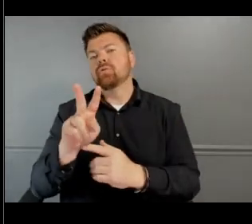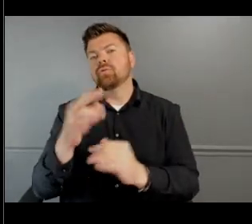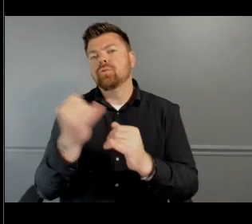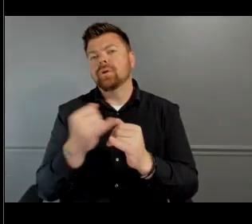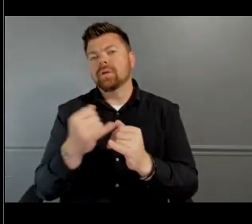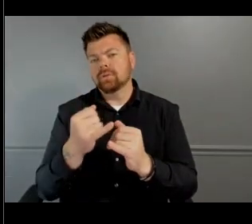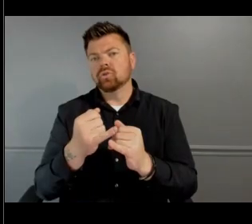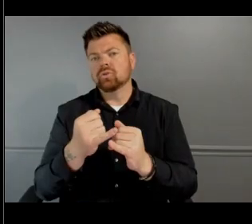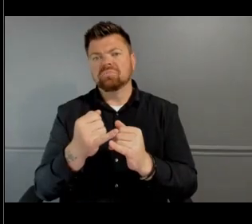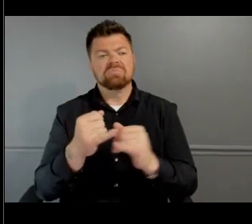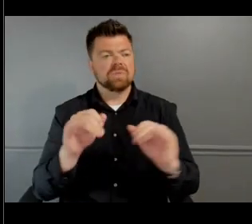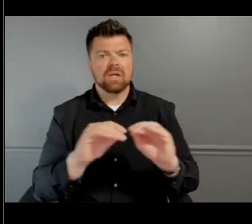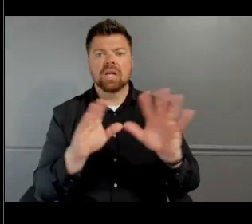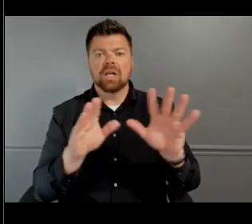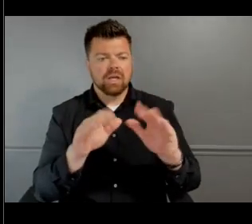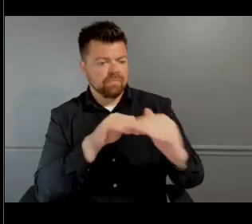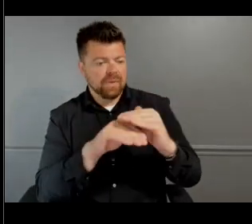clear opening.